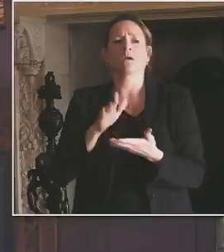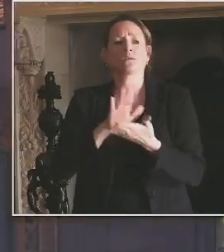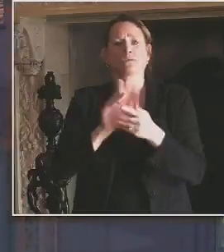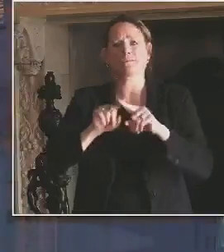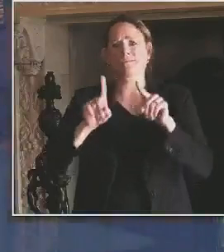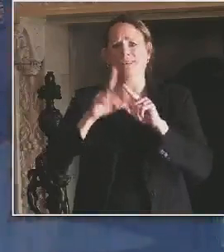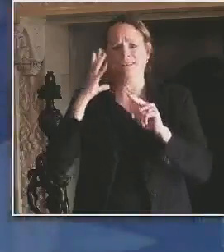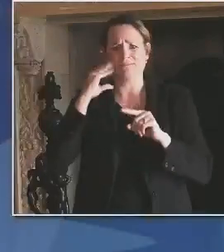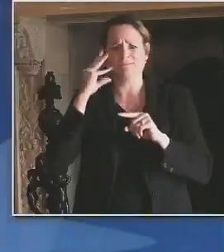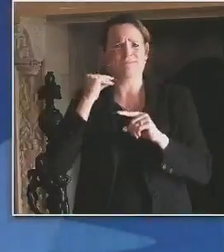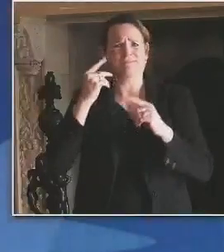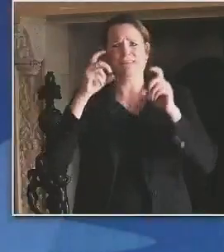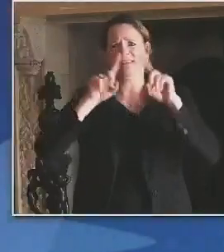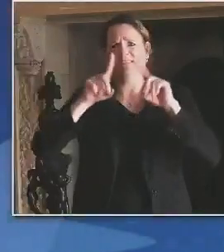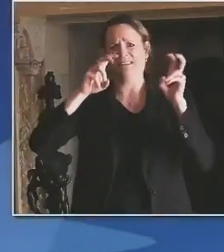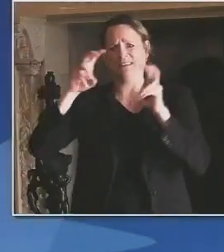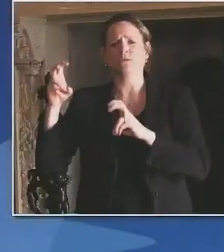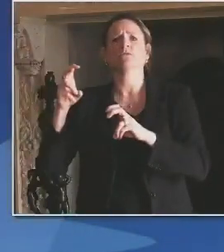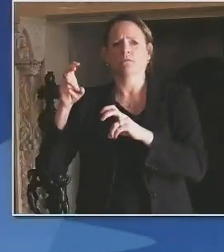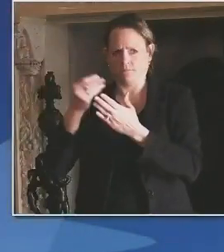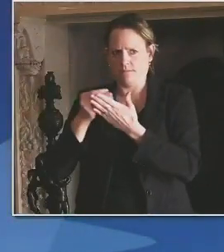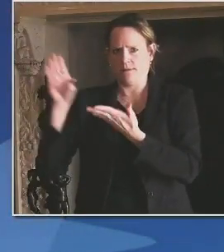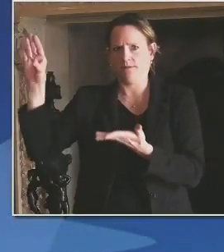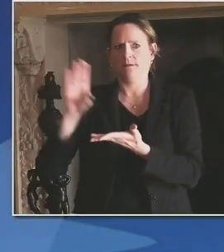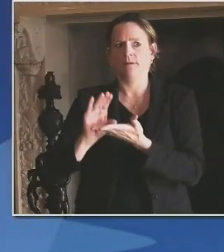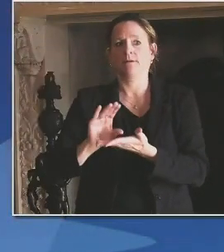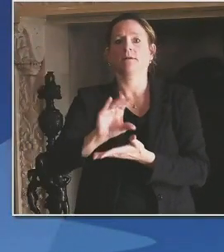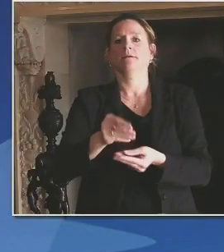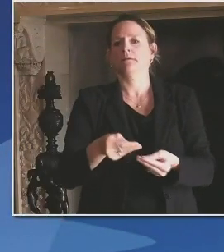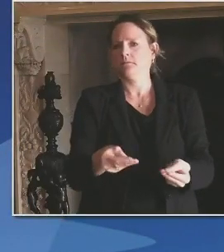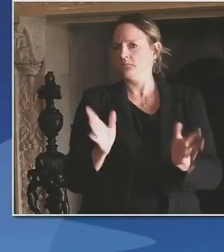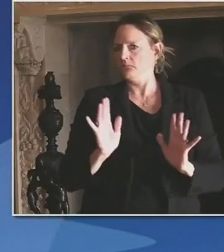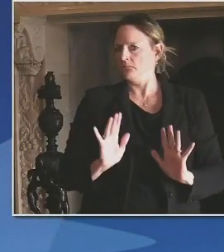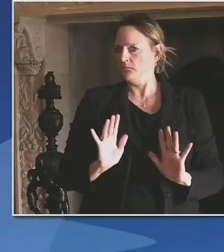All right, and our next question from Victor Jacobo from CBS